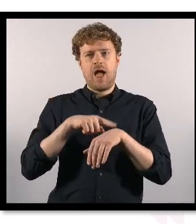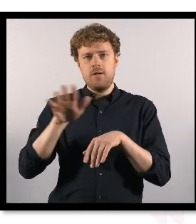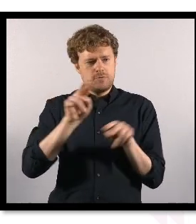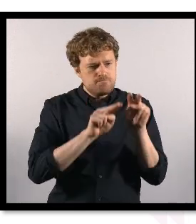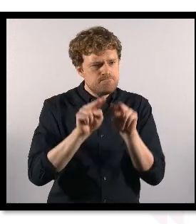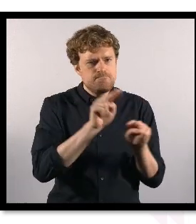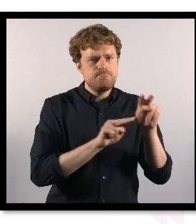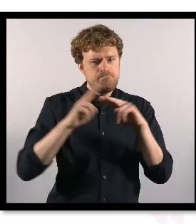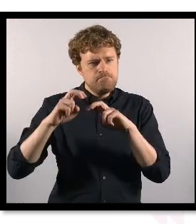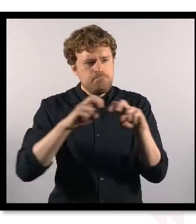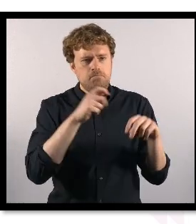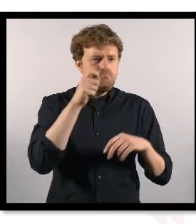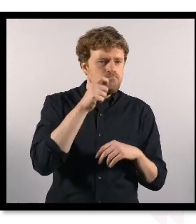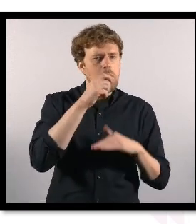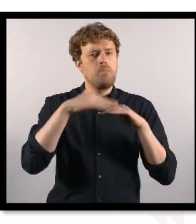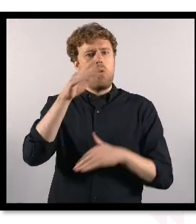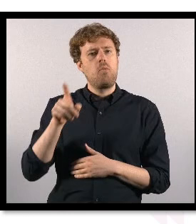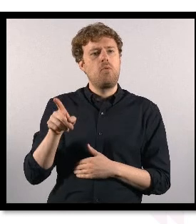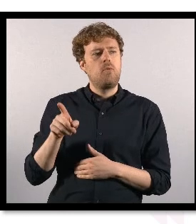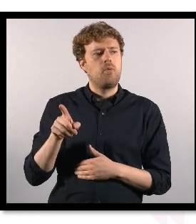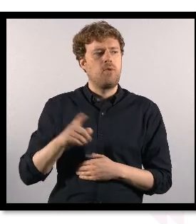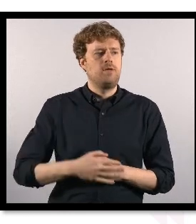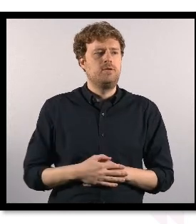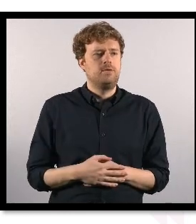larger criteria internally to make their decisions.